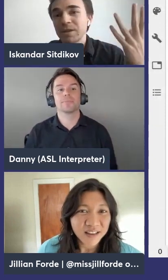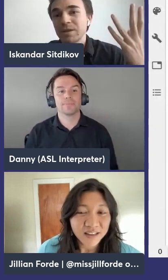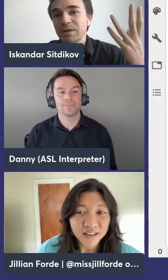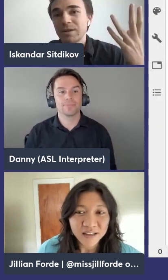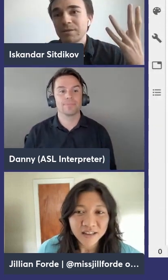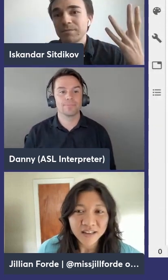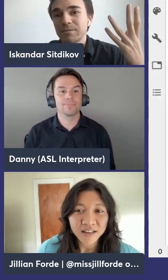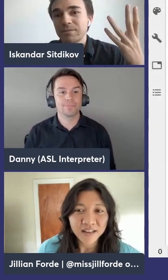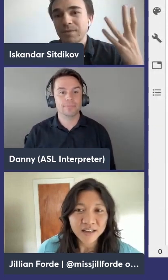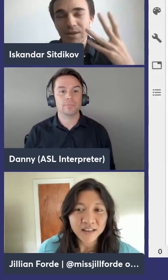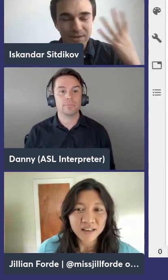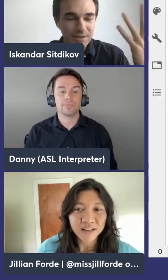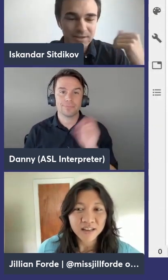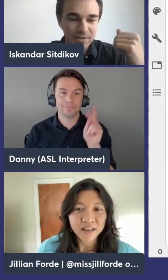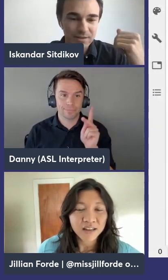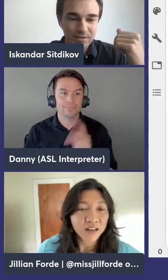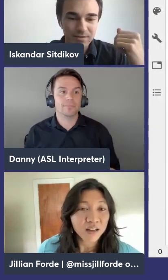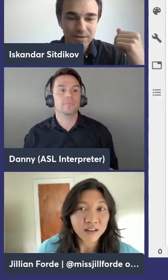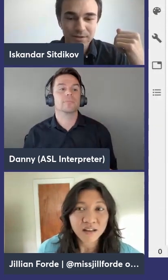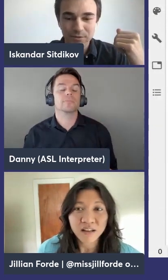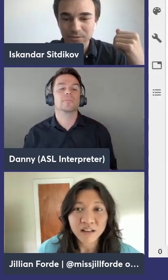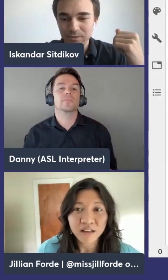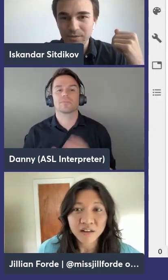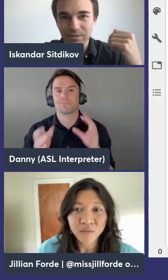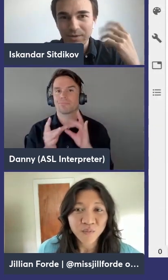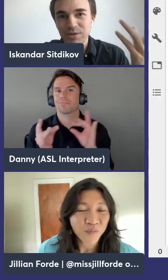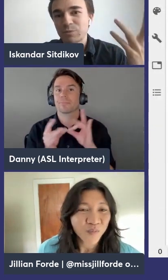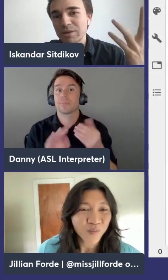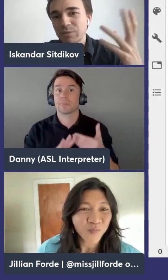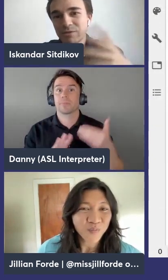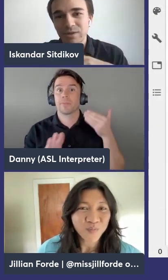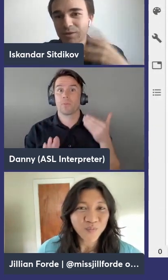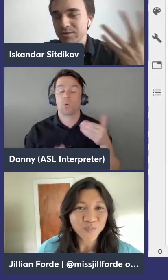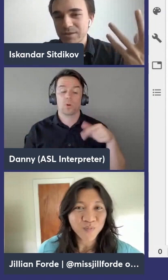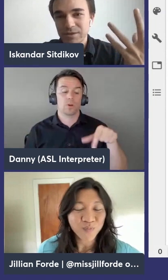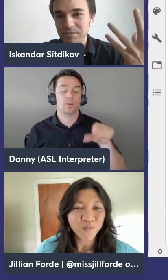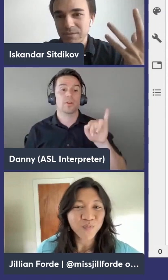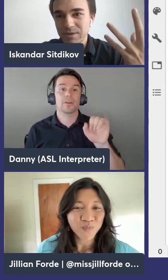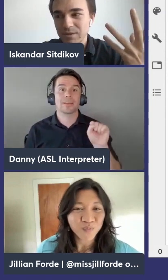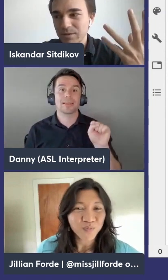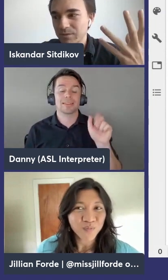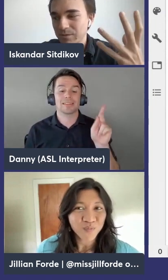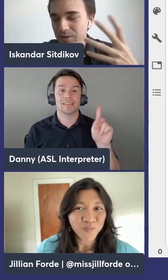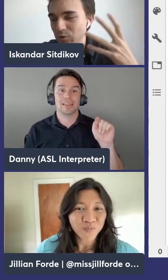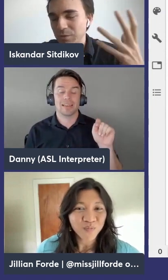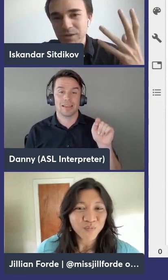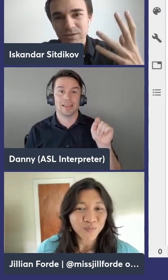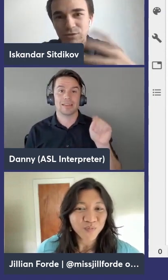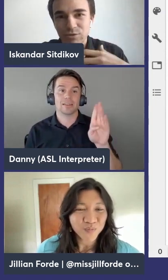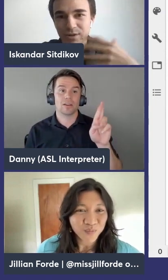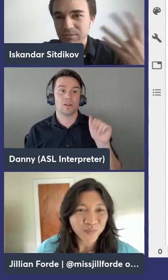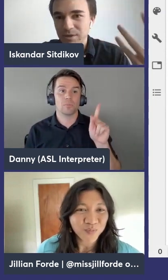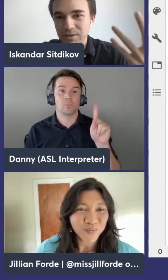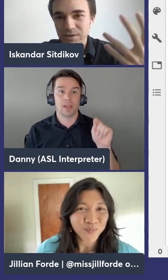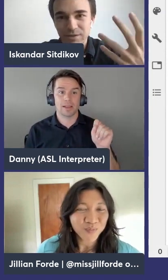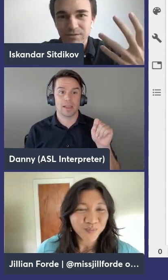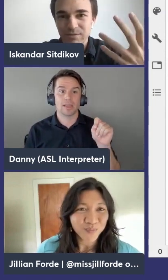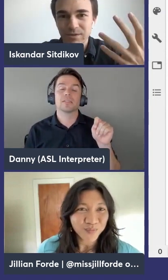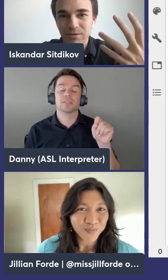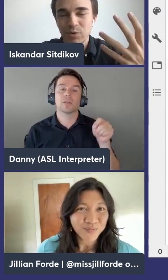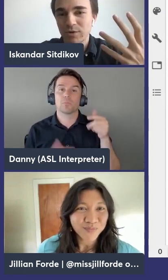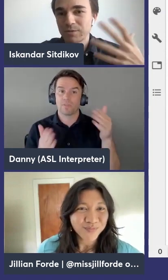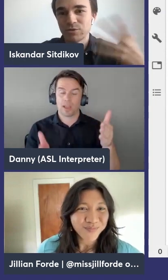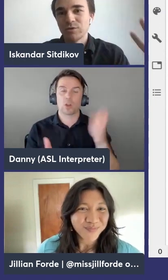Okay. As I said, that Qiskit Braket provider is the give you ability to run